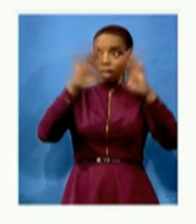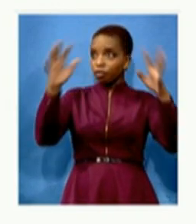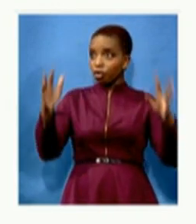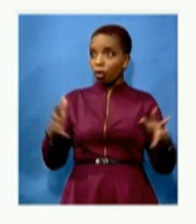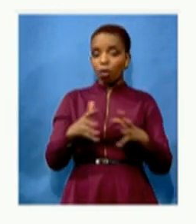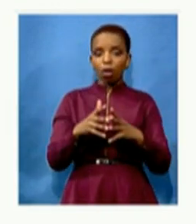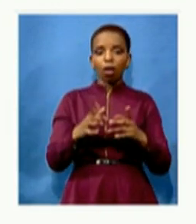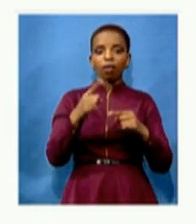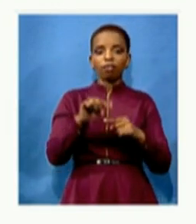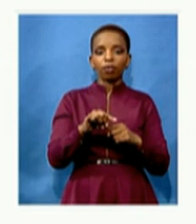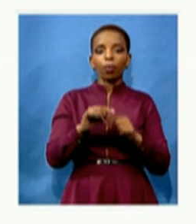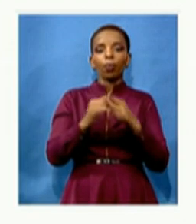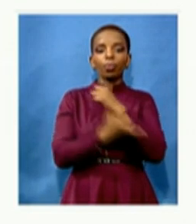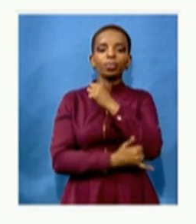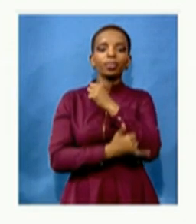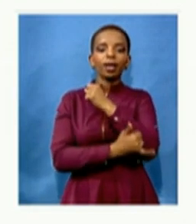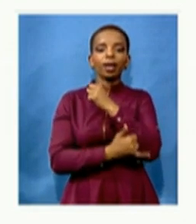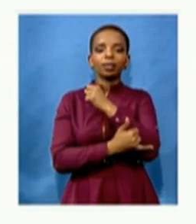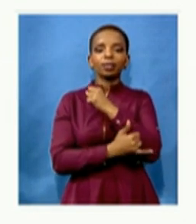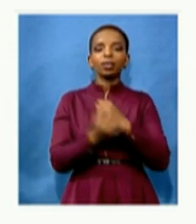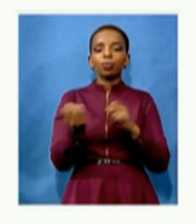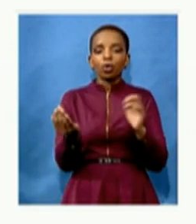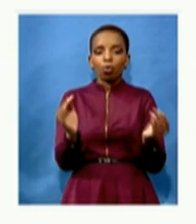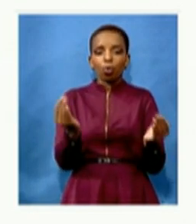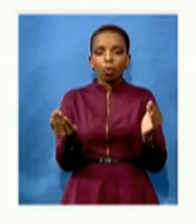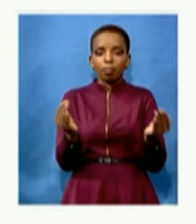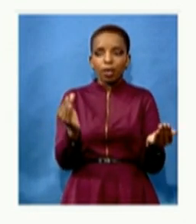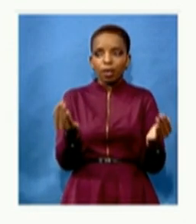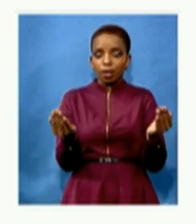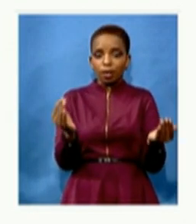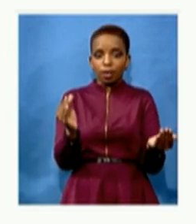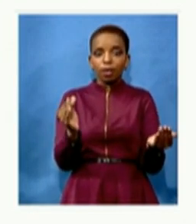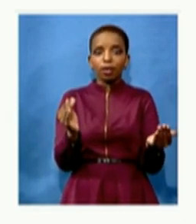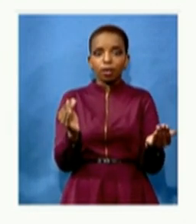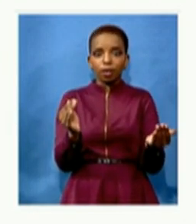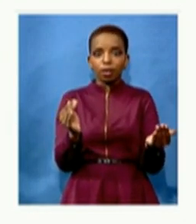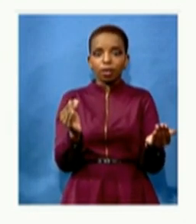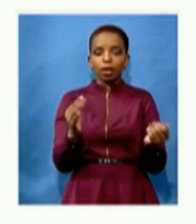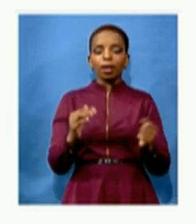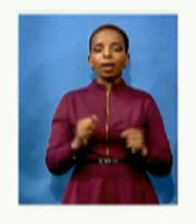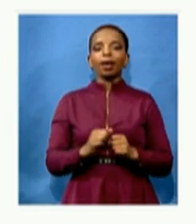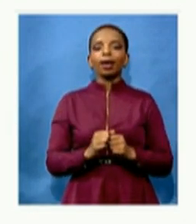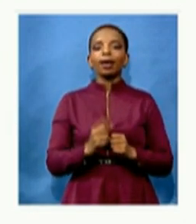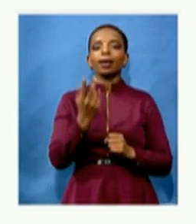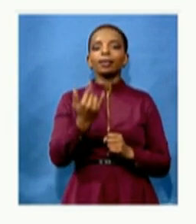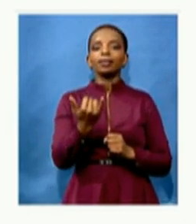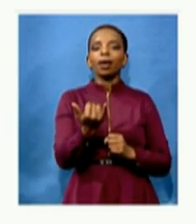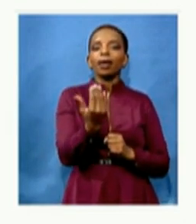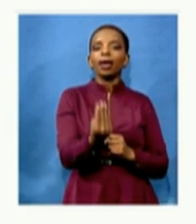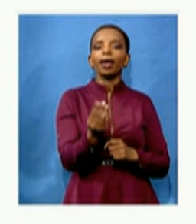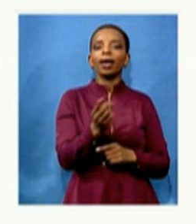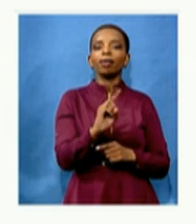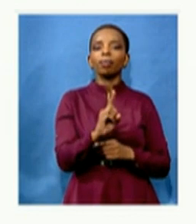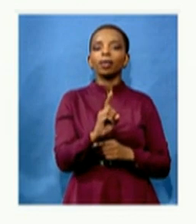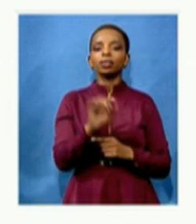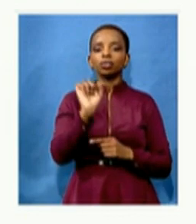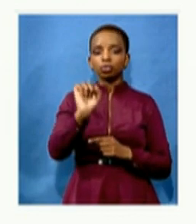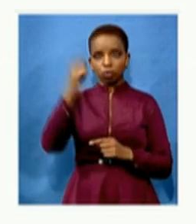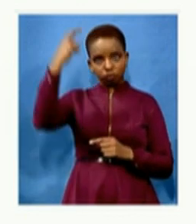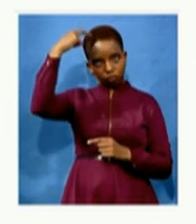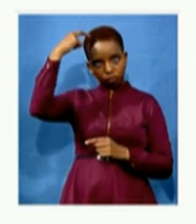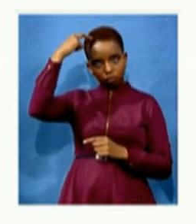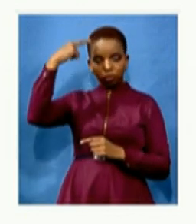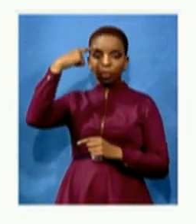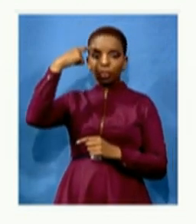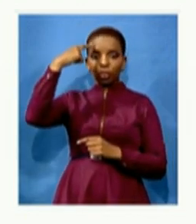have, it's useful to have these rules of thumb in your head when you're thinking about deaths of, whether it's 20,000